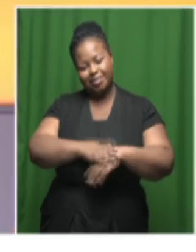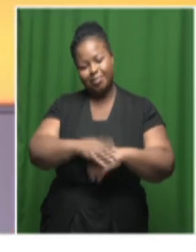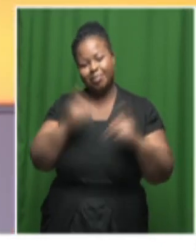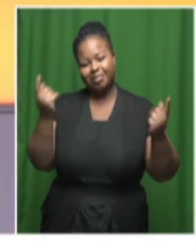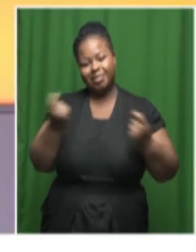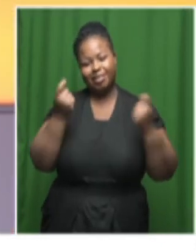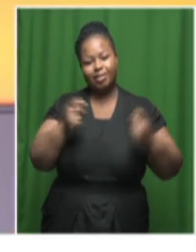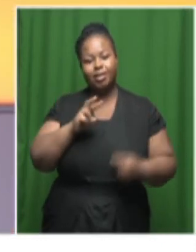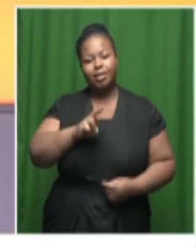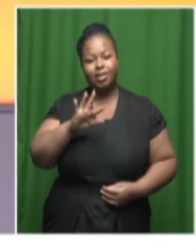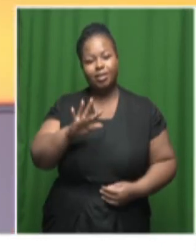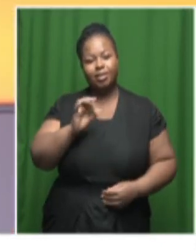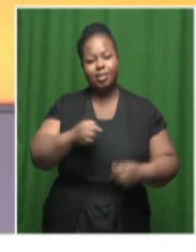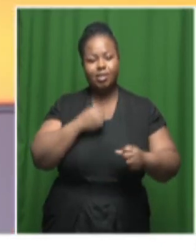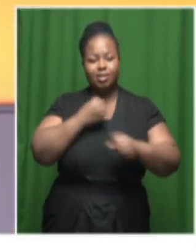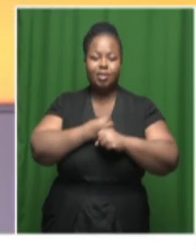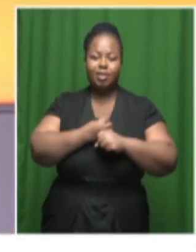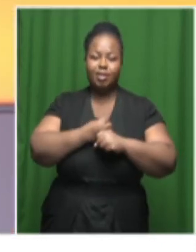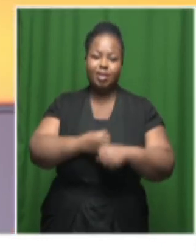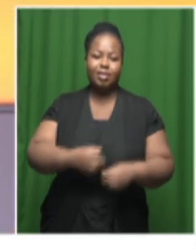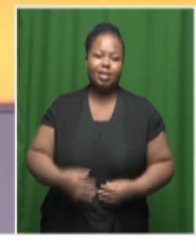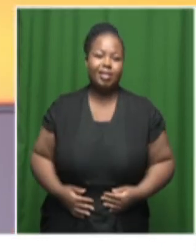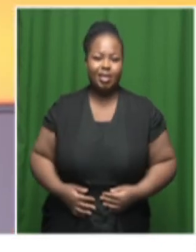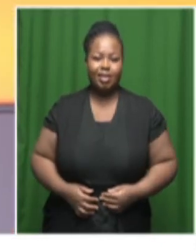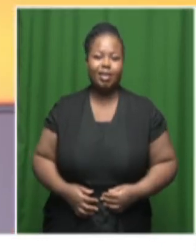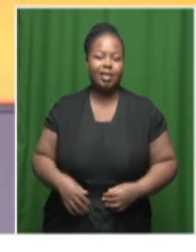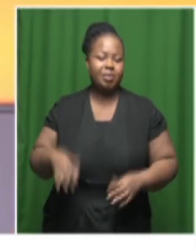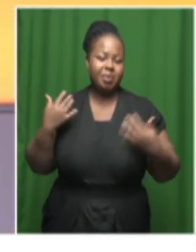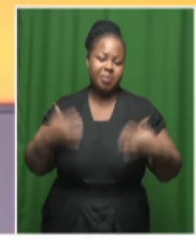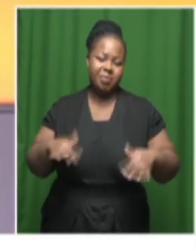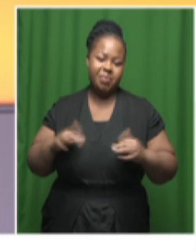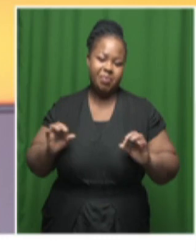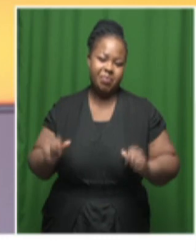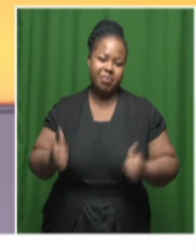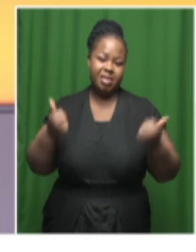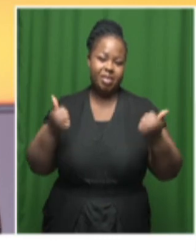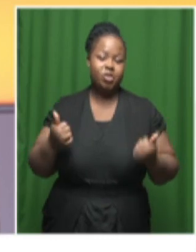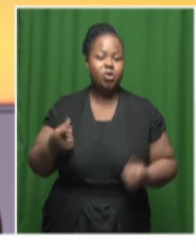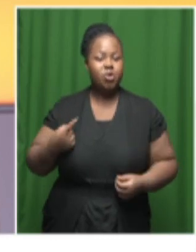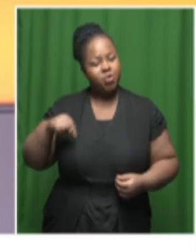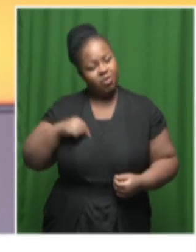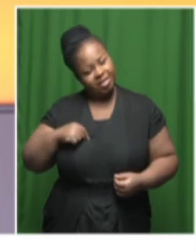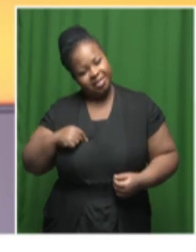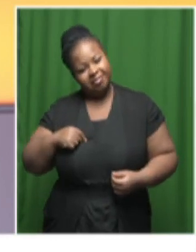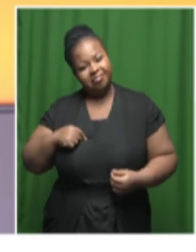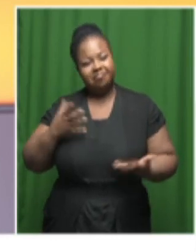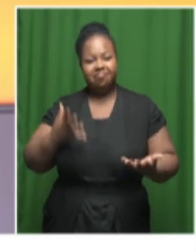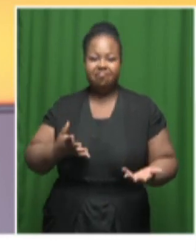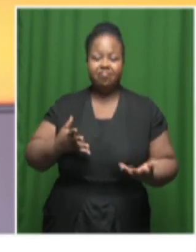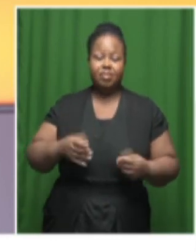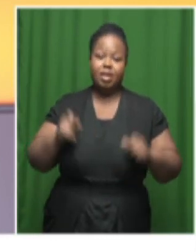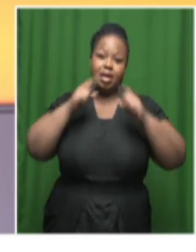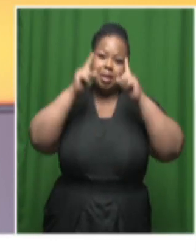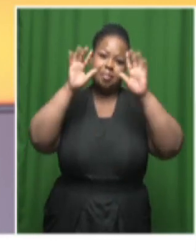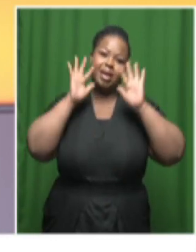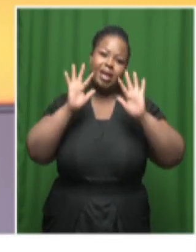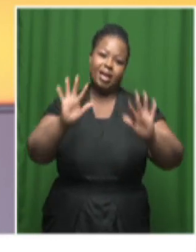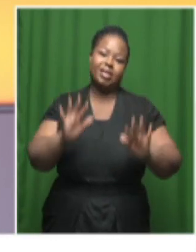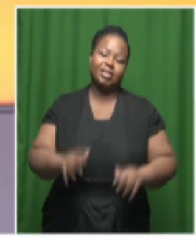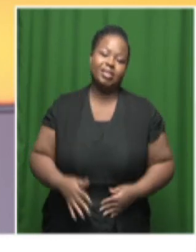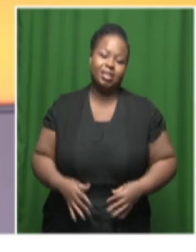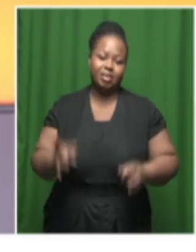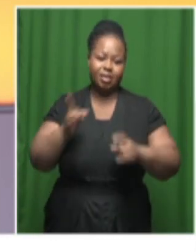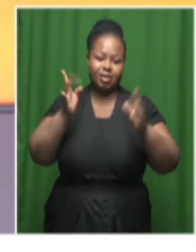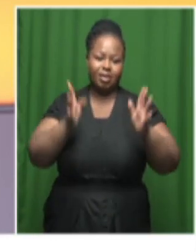celebrating 25 years. It's a really extraordinary legacy. We stand on the shoulders of amazing boards of